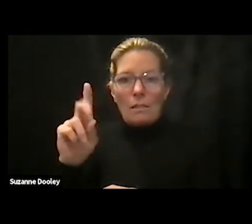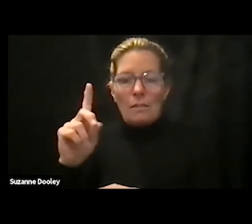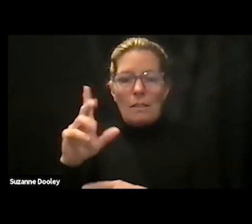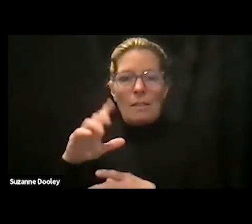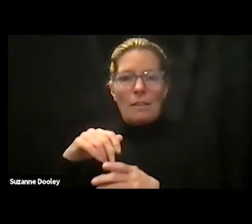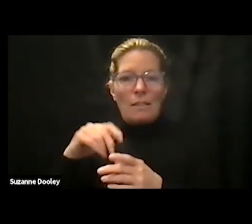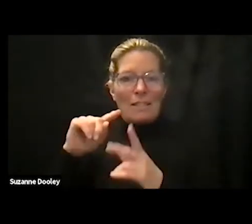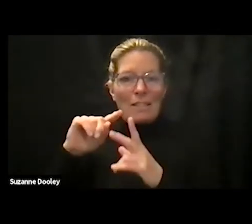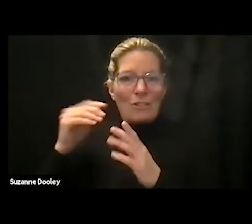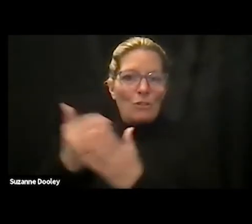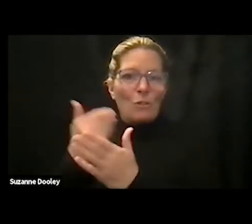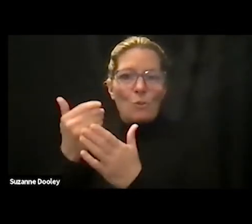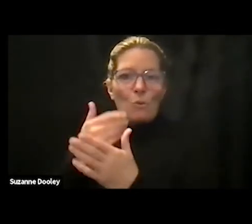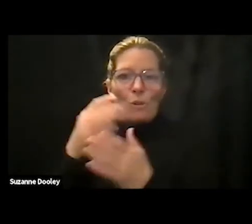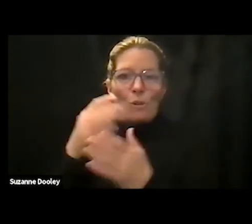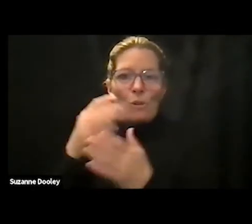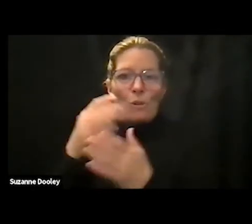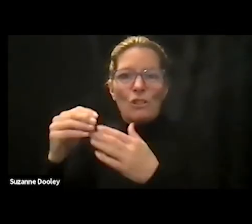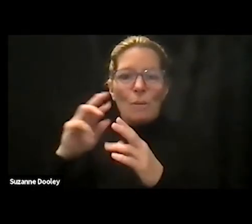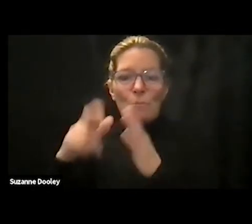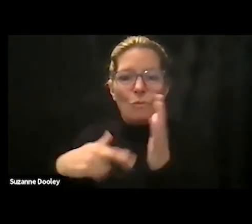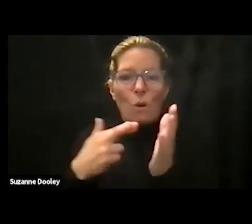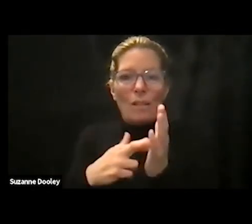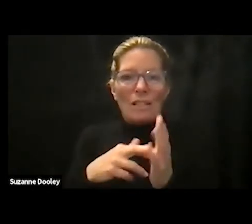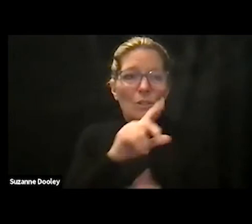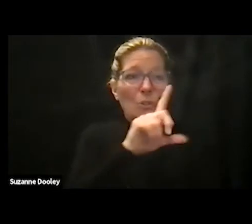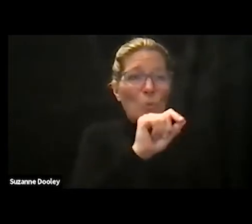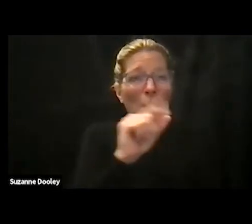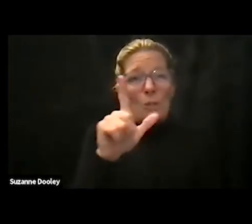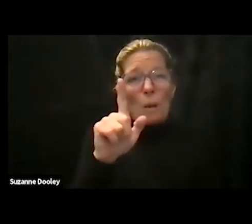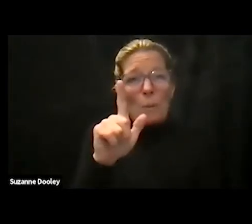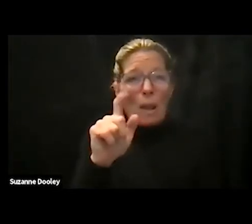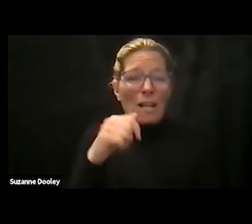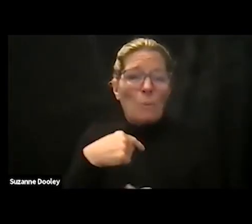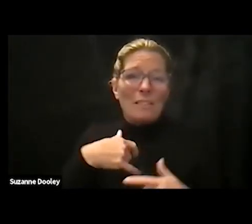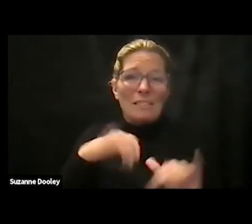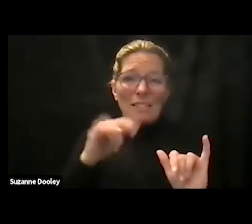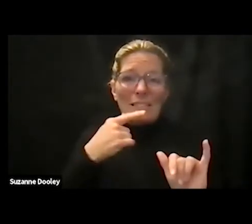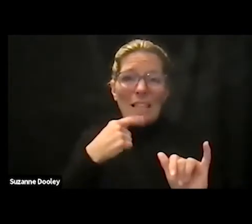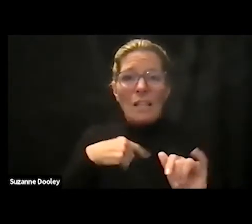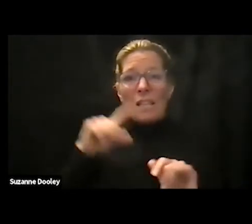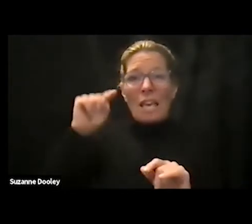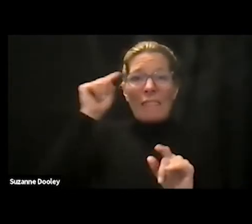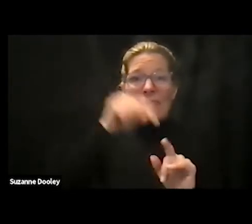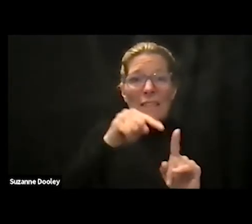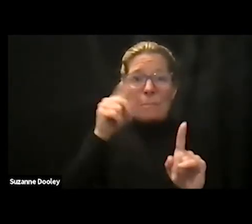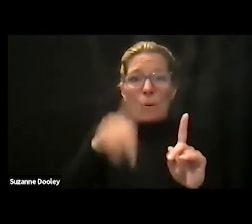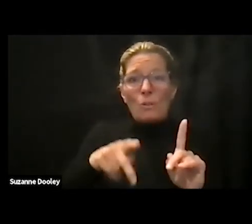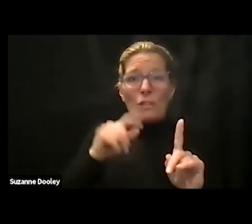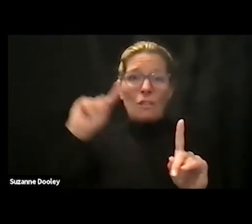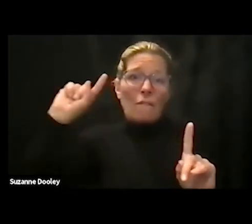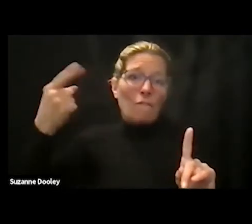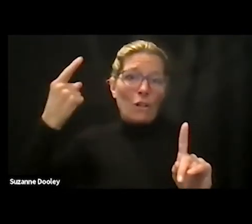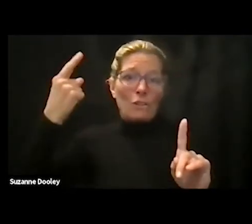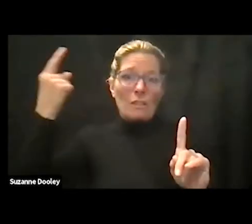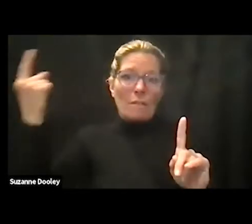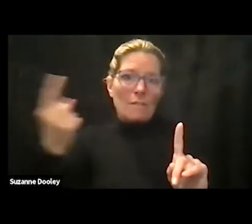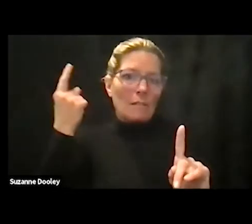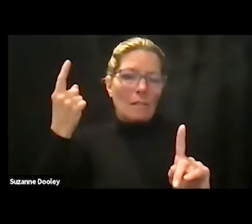it's 2021 and we're still saying so-and-so is the first of something, right? And like, we need to move